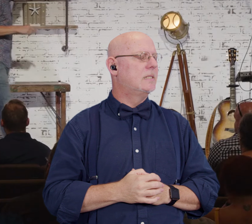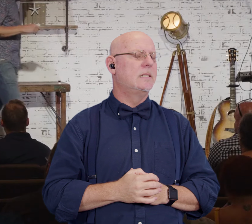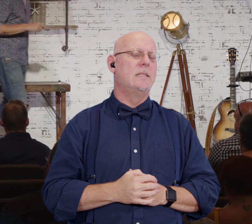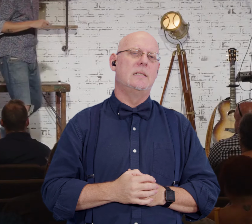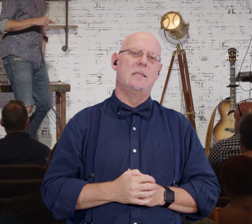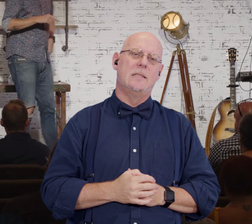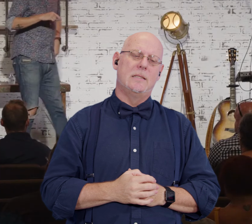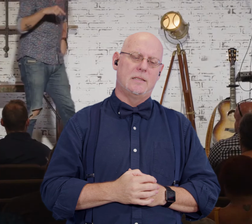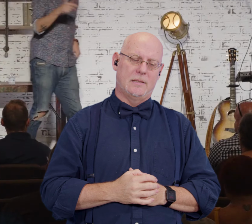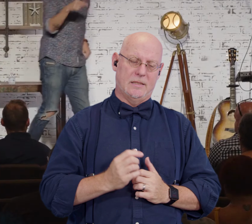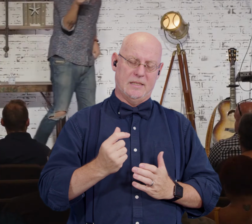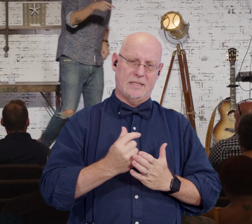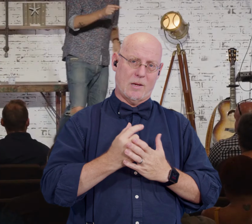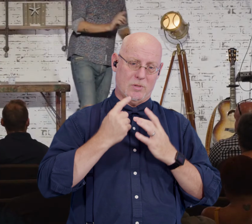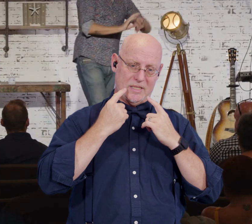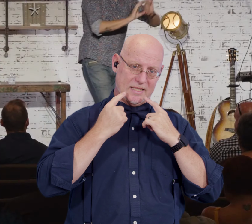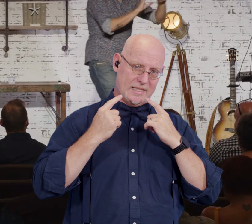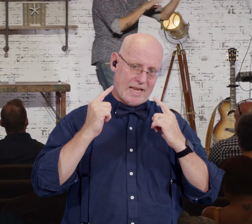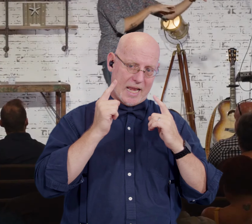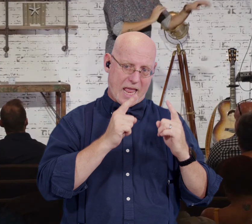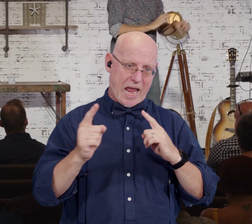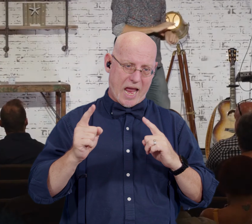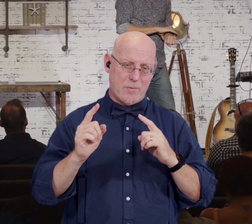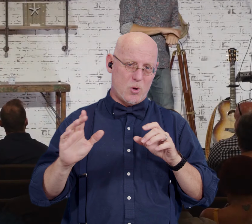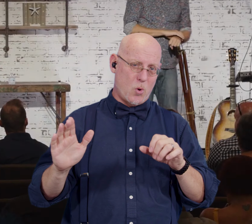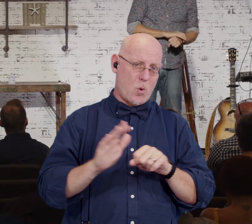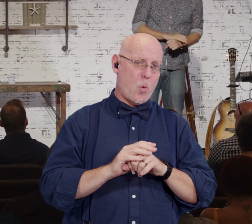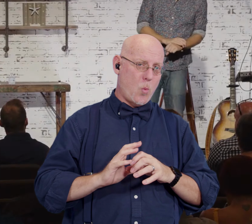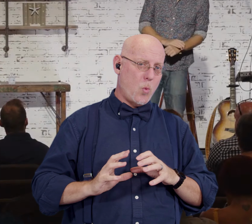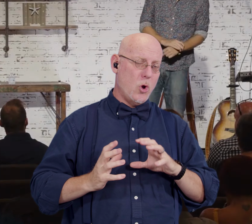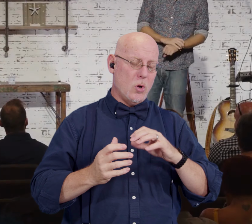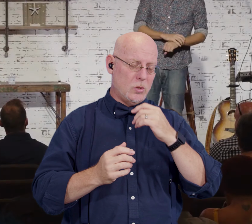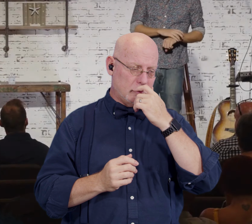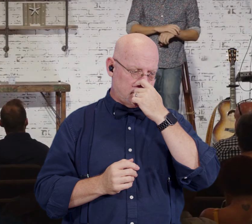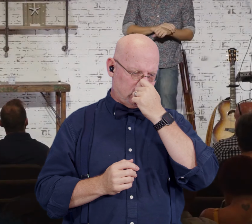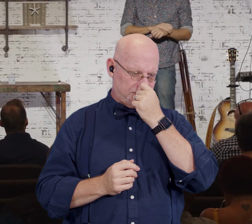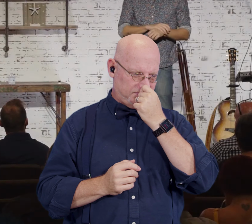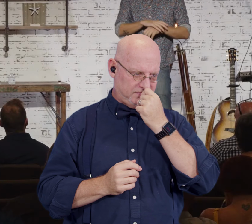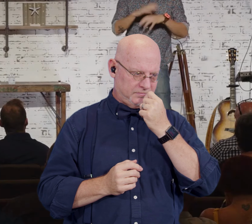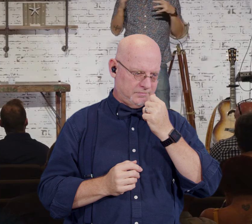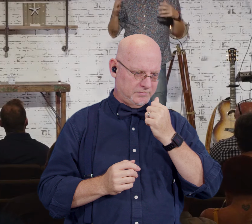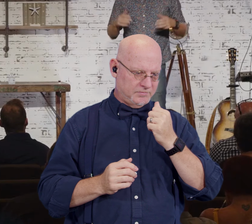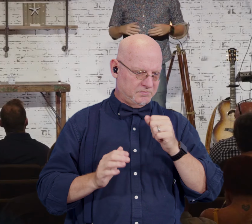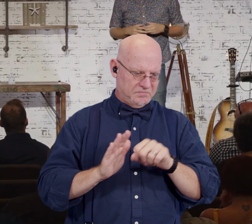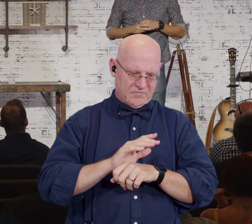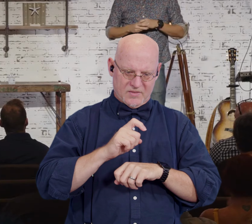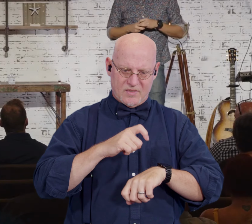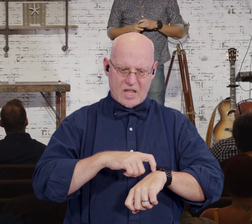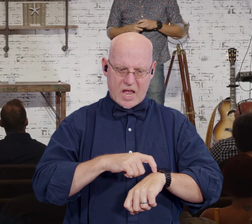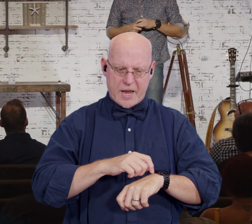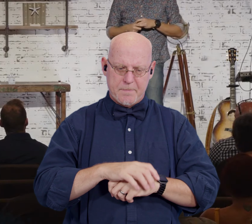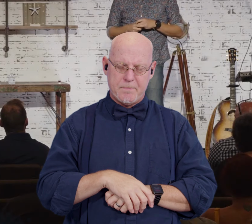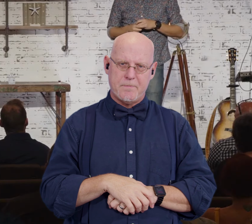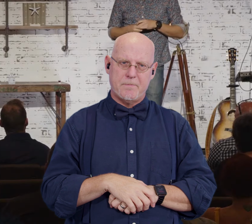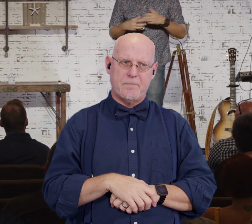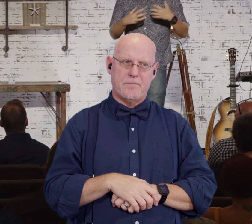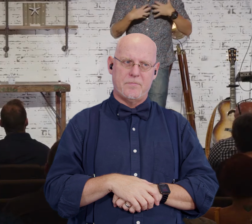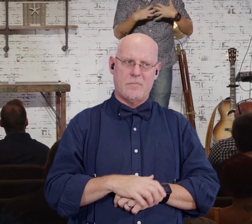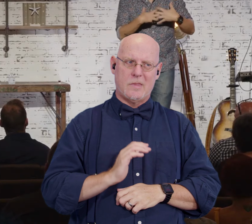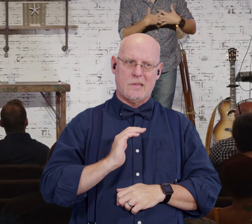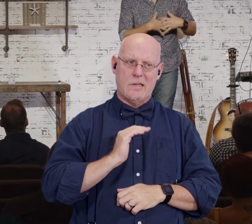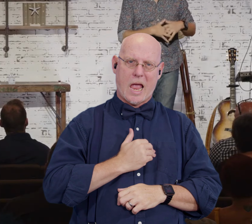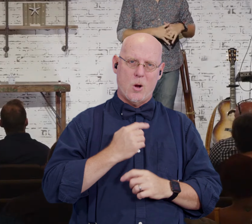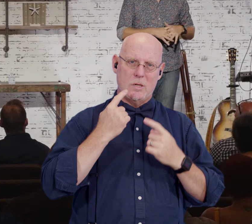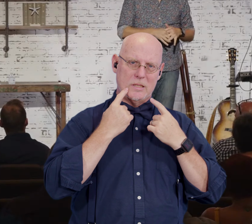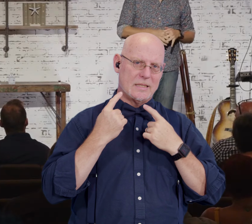the gospel success taking place across the world, across time, is